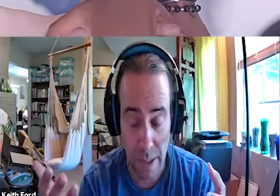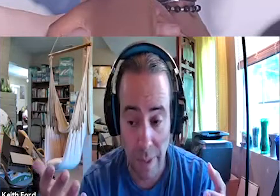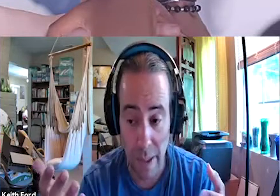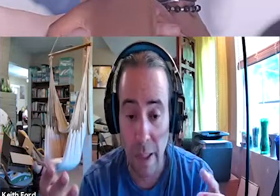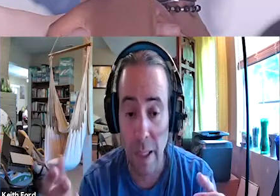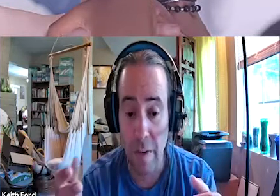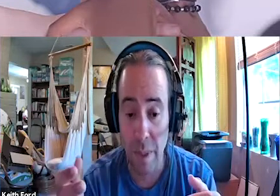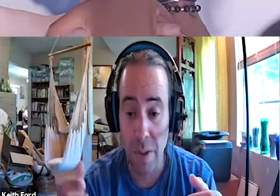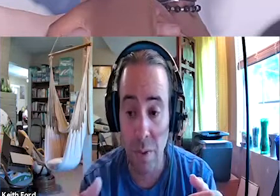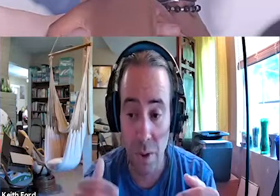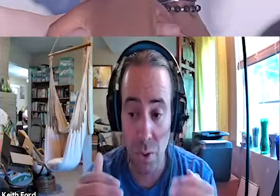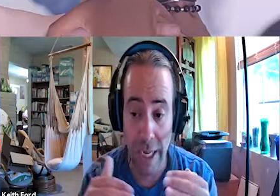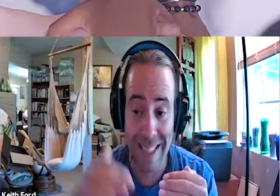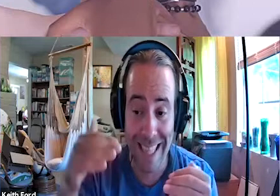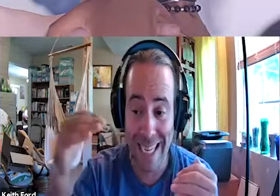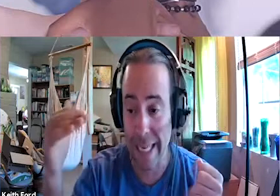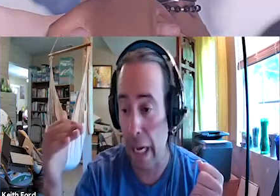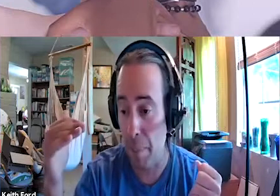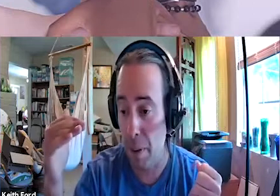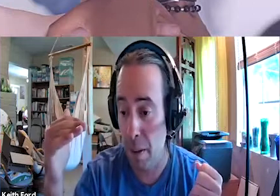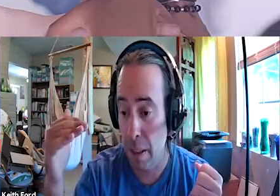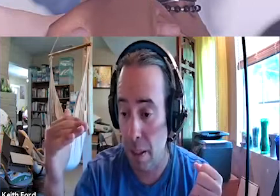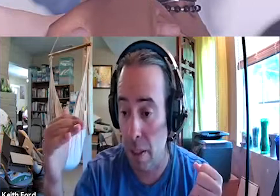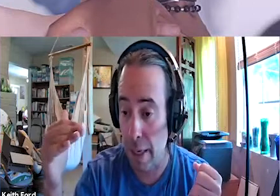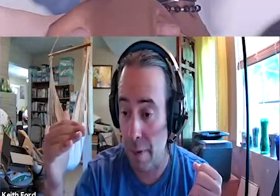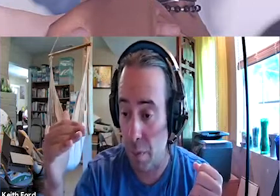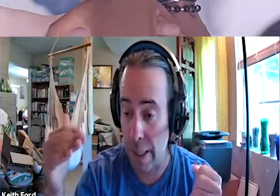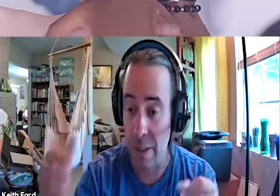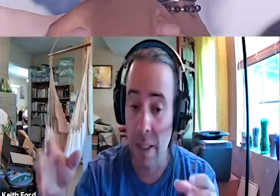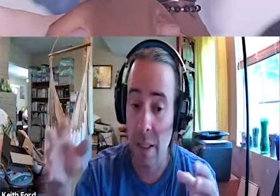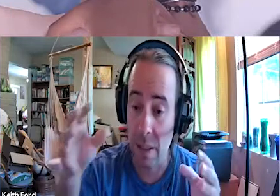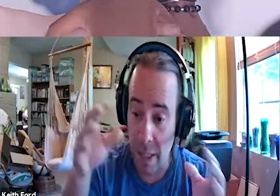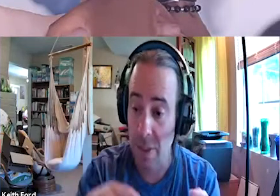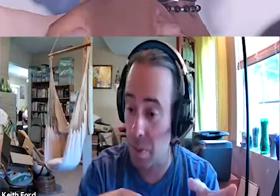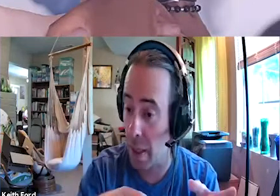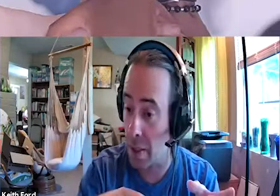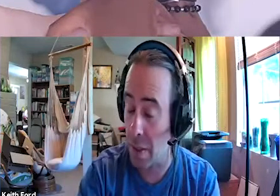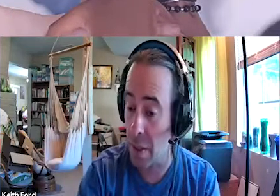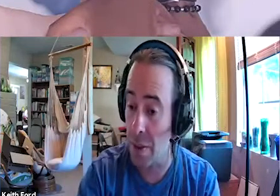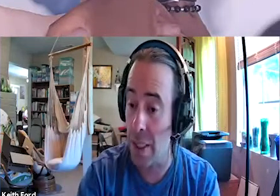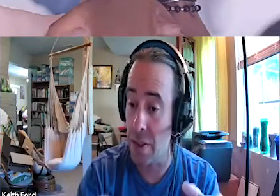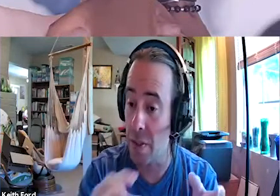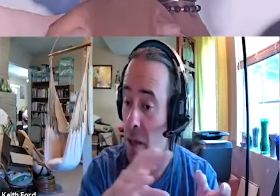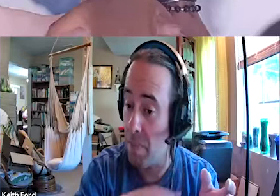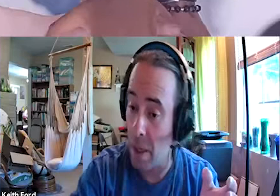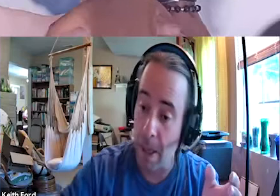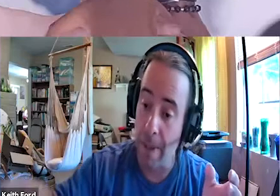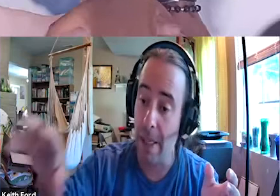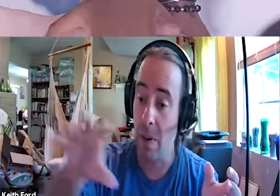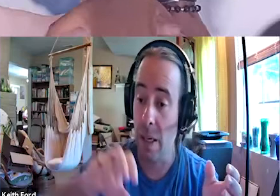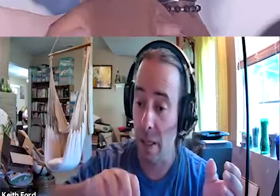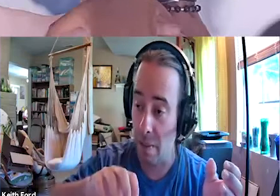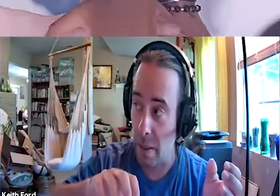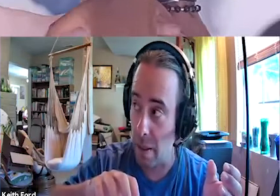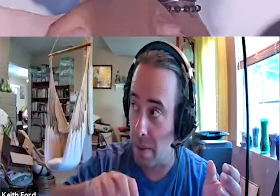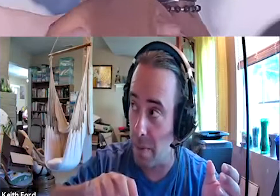with the pandemic, have been to address that gap in a lot of different ways, not just with contract negotiations, but by